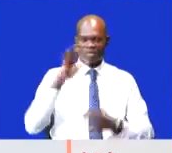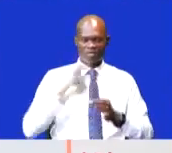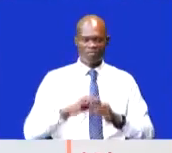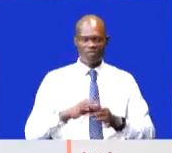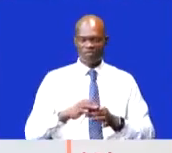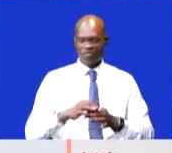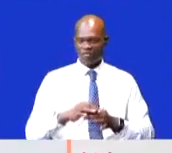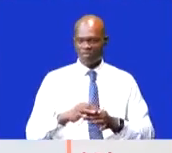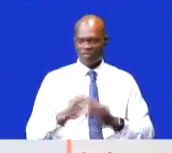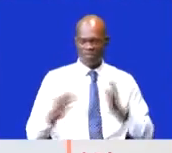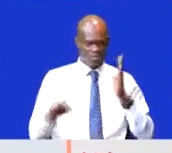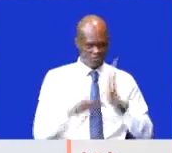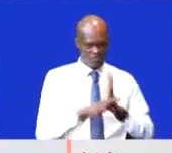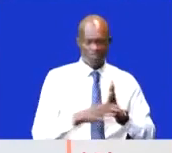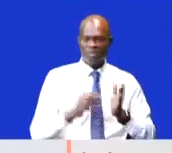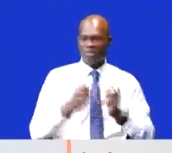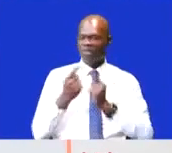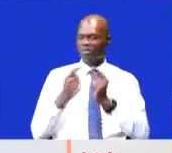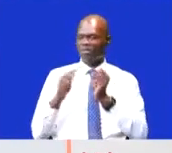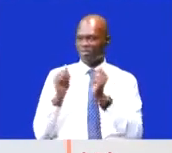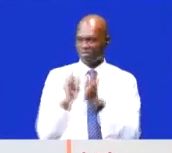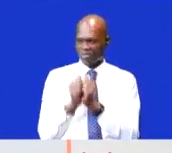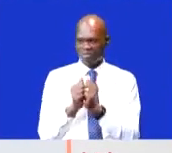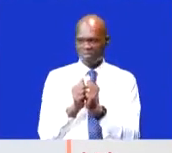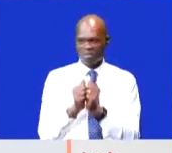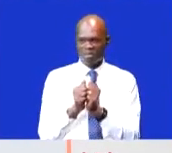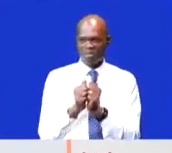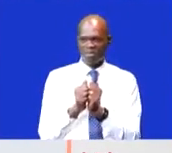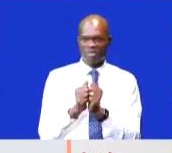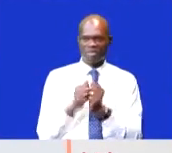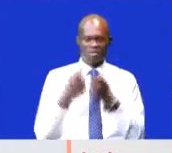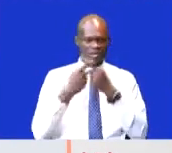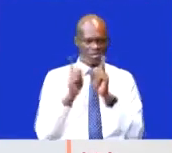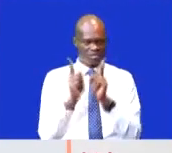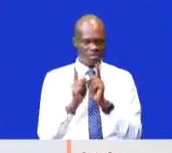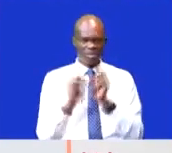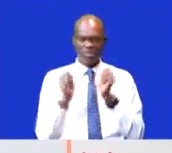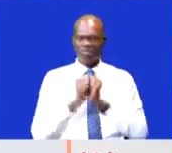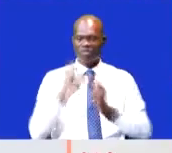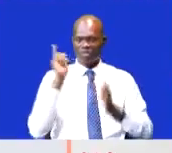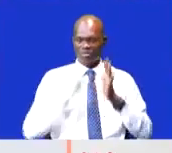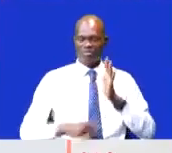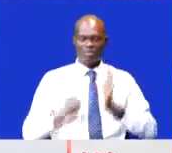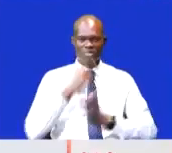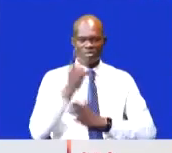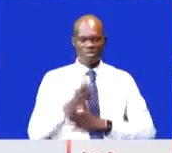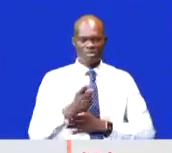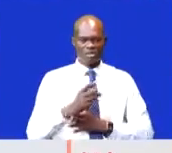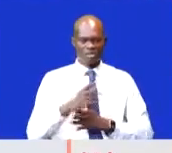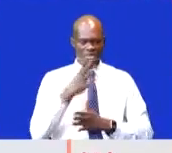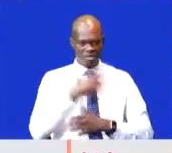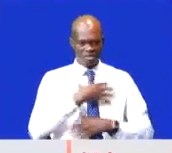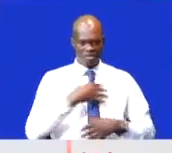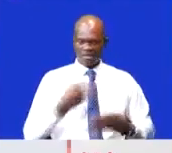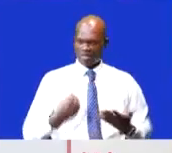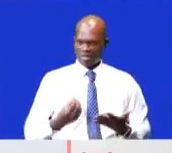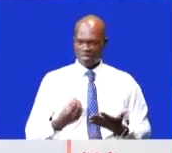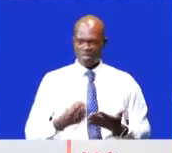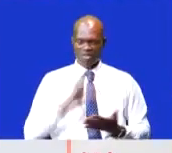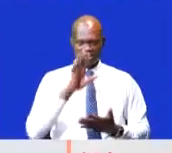my colleagues that maybe we should not take that route. But with what he said, and